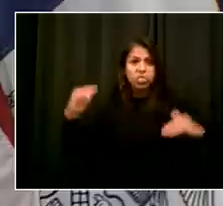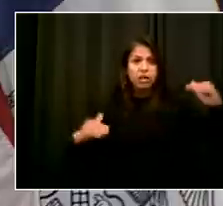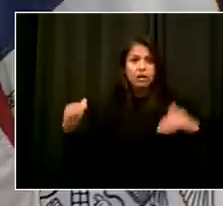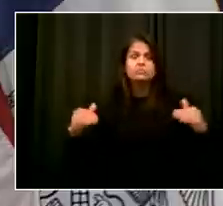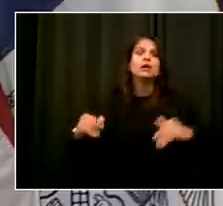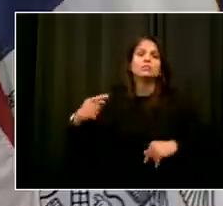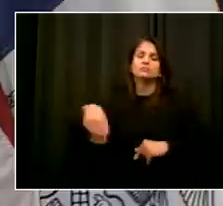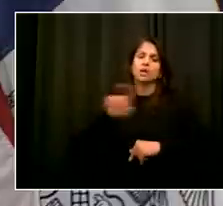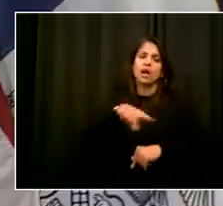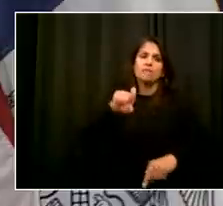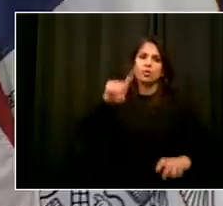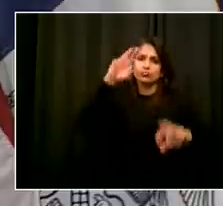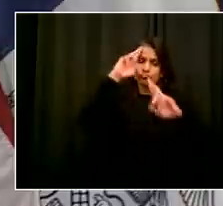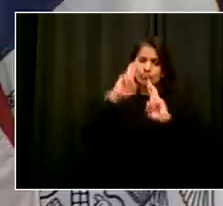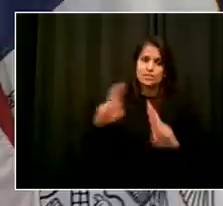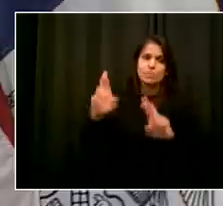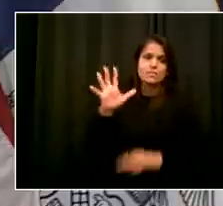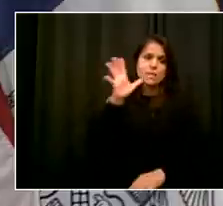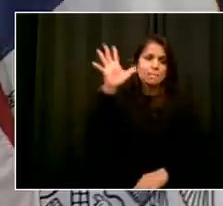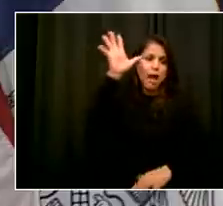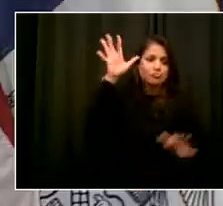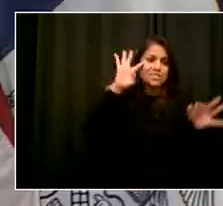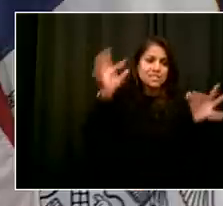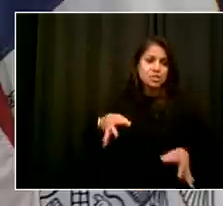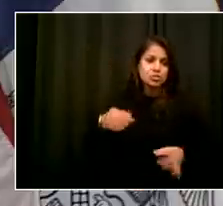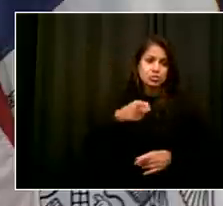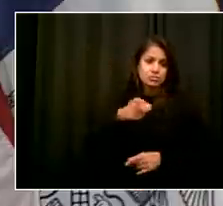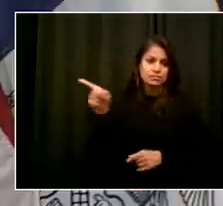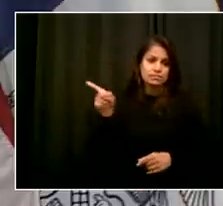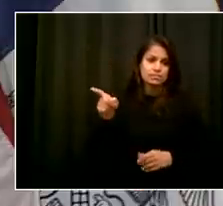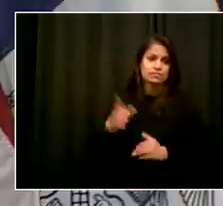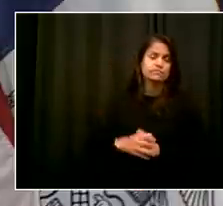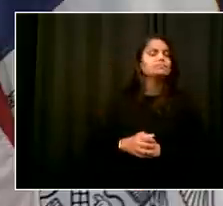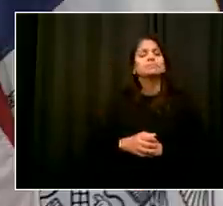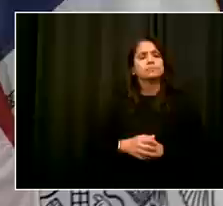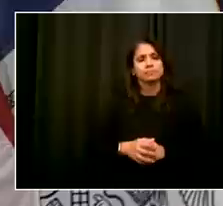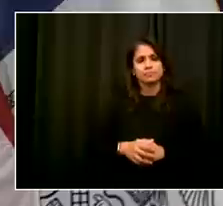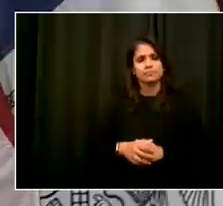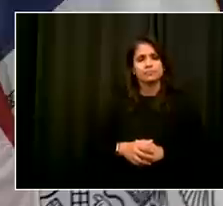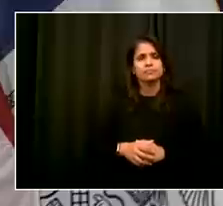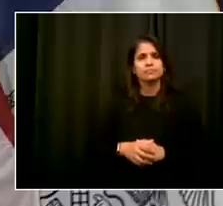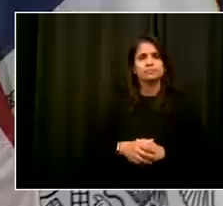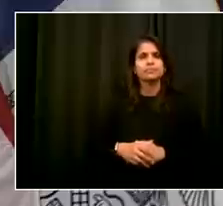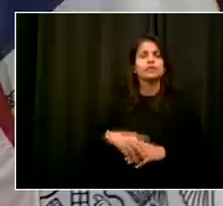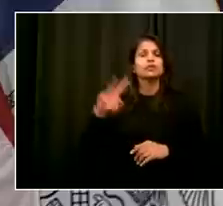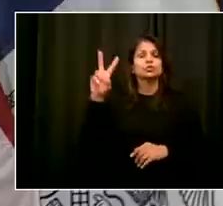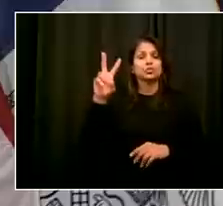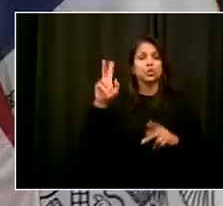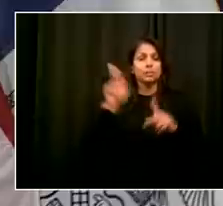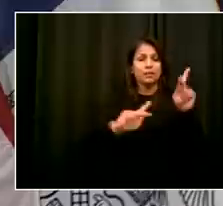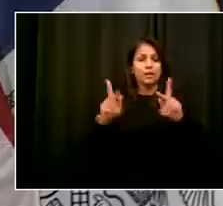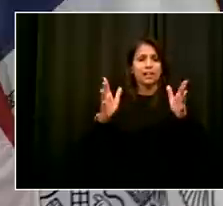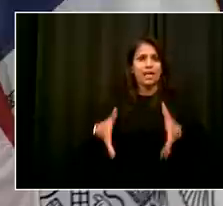kids. Go ahead. We have time for two more for today. The next is Abu from Bangla Patrika.